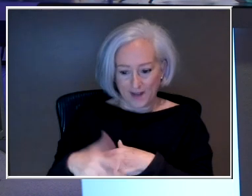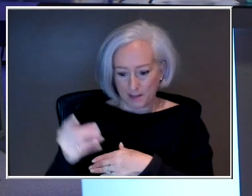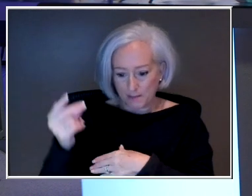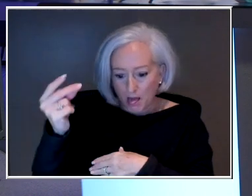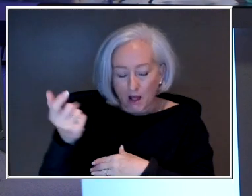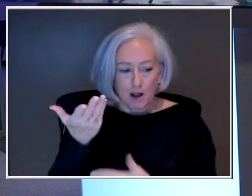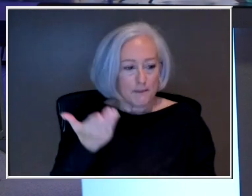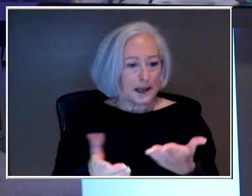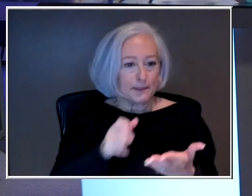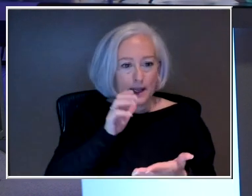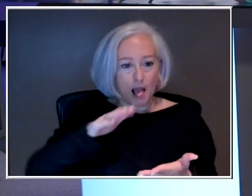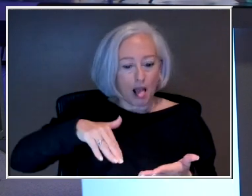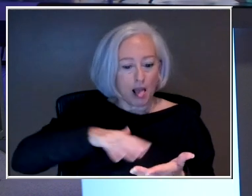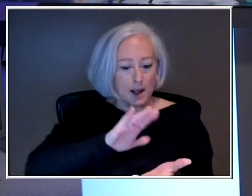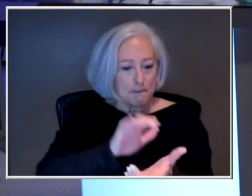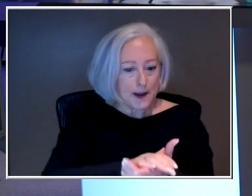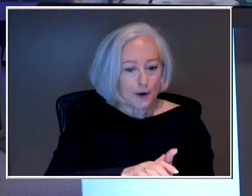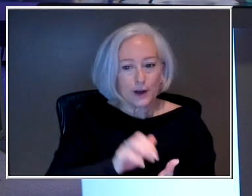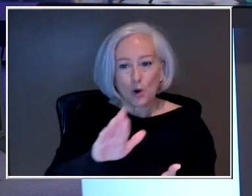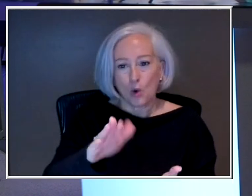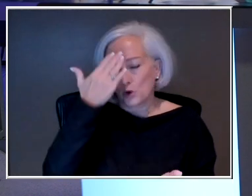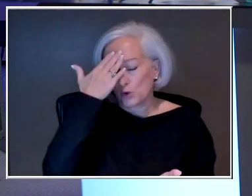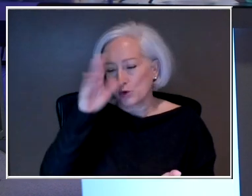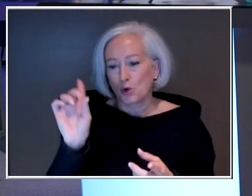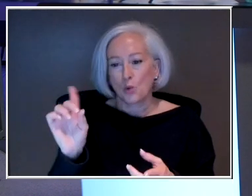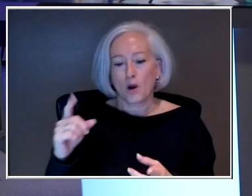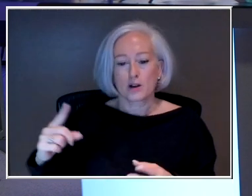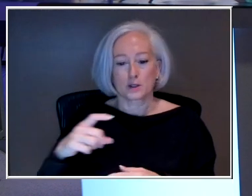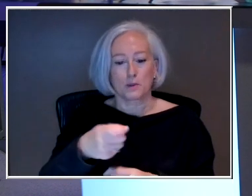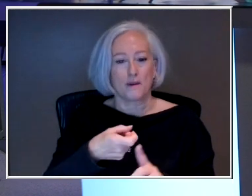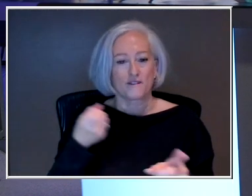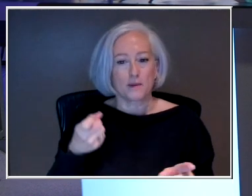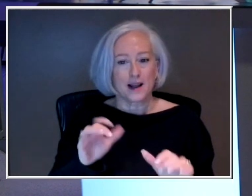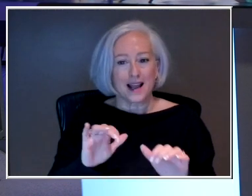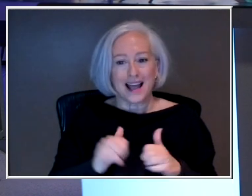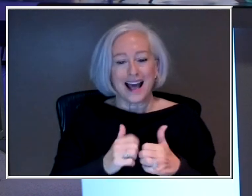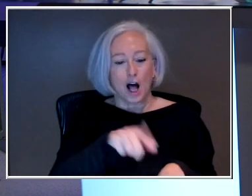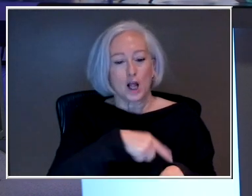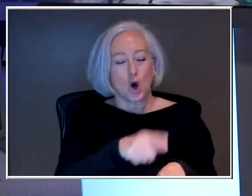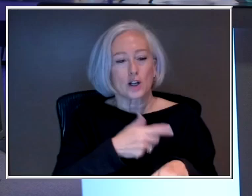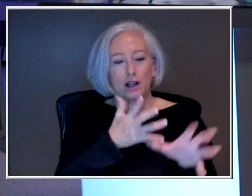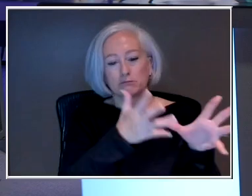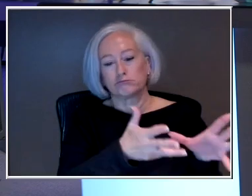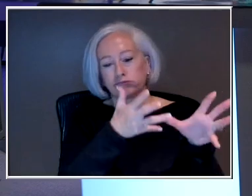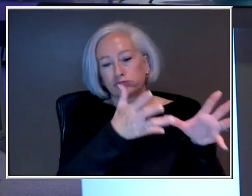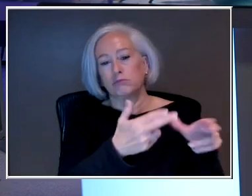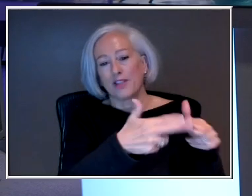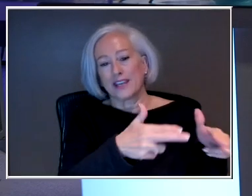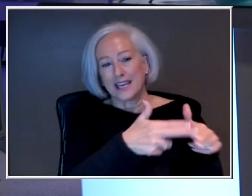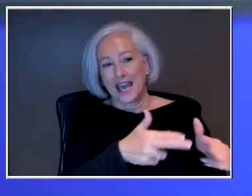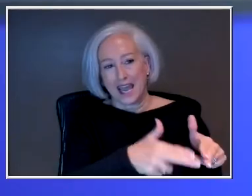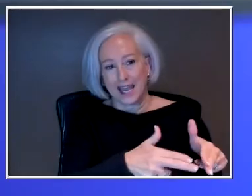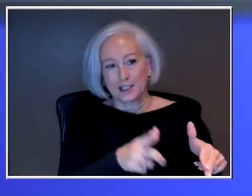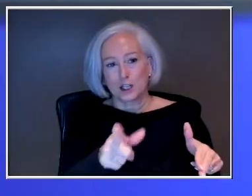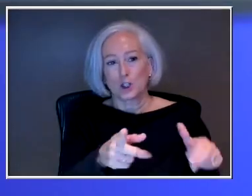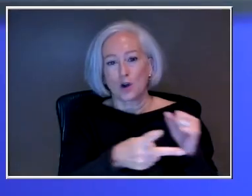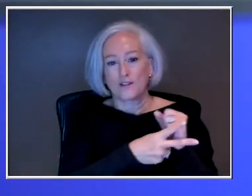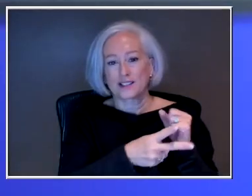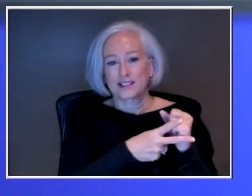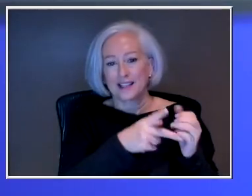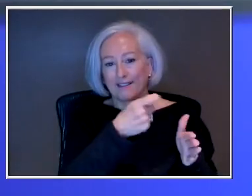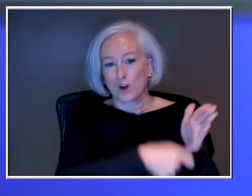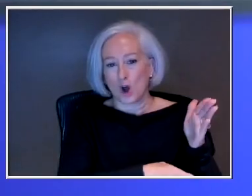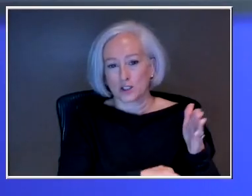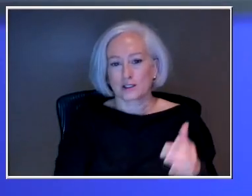you don't know where that sperm's going to come from. How long can the egg stay on the shelf, so to speak? And is there a storage fee? No shelf life. Yeah, no